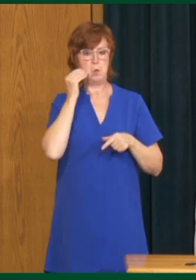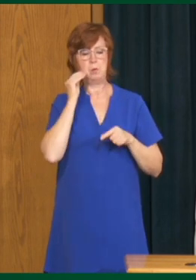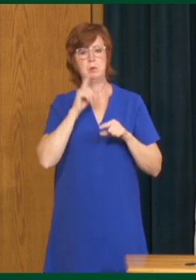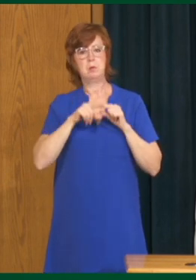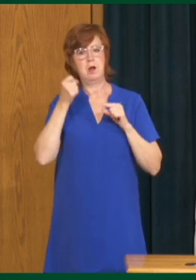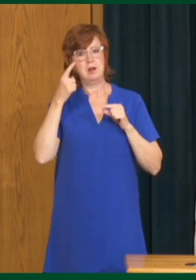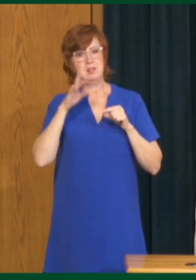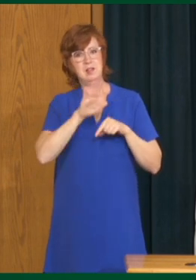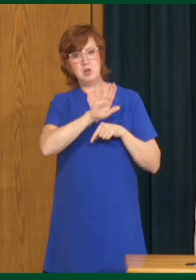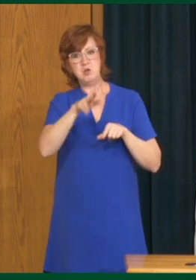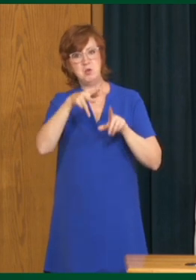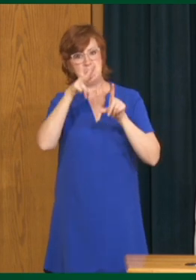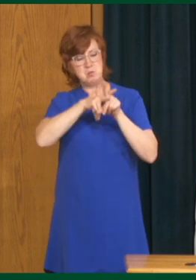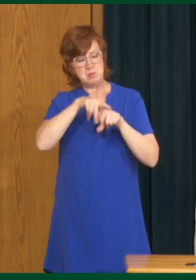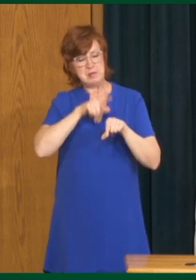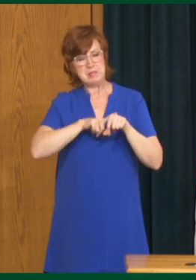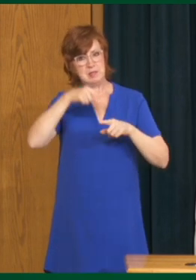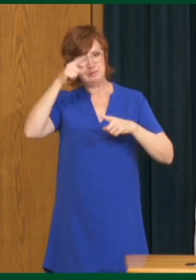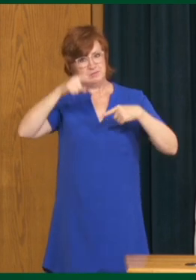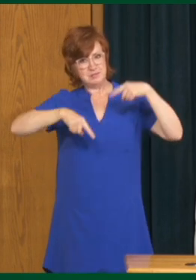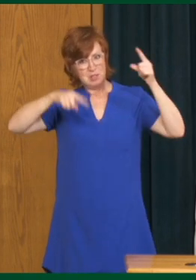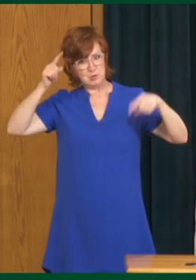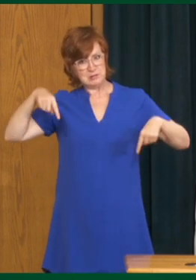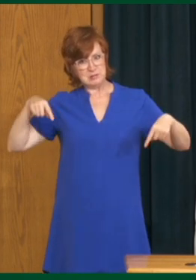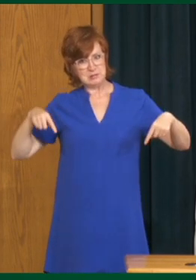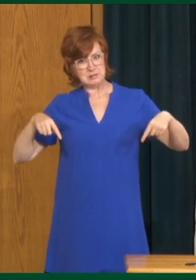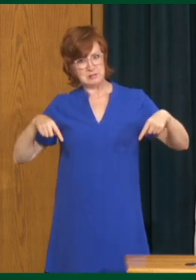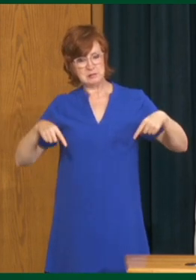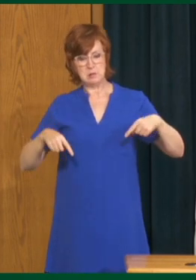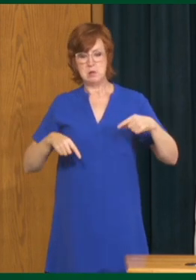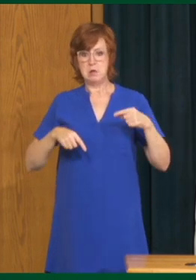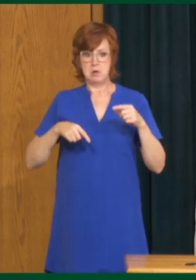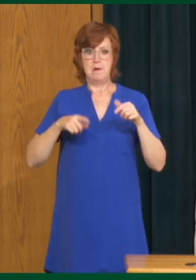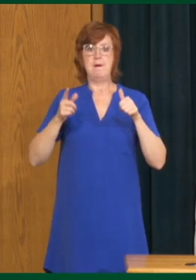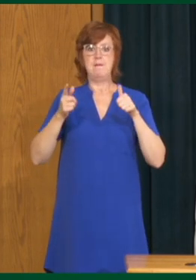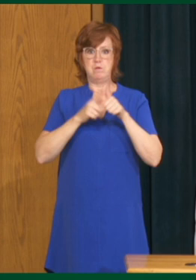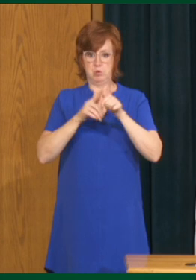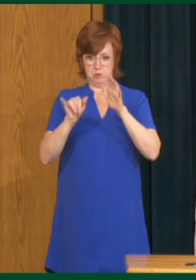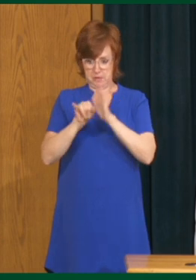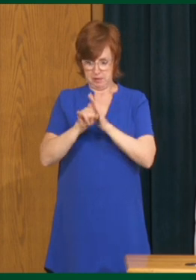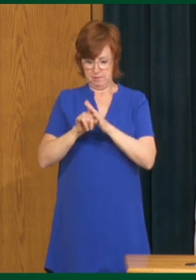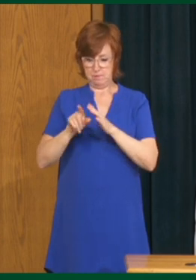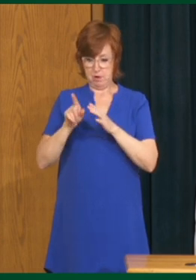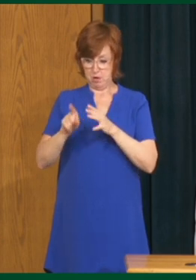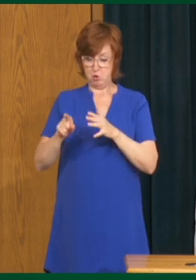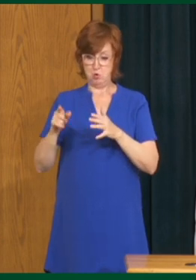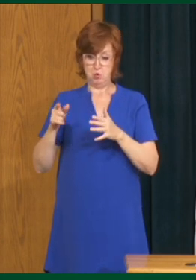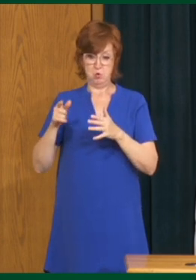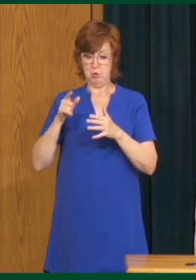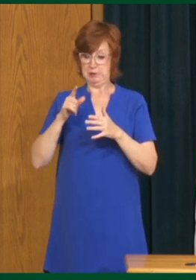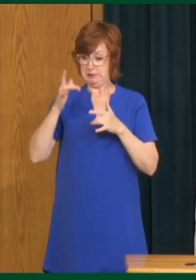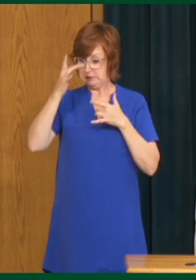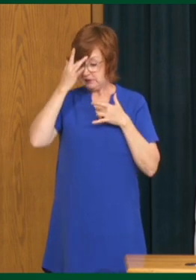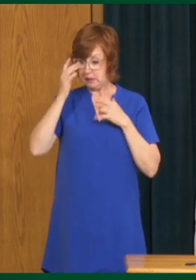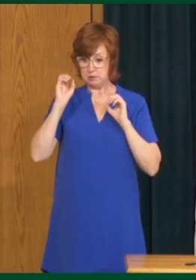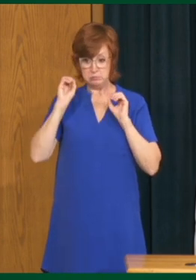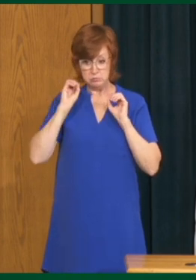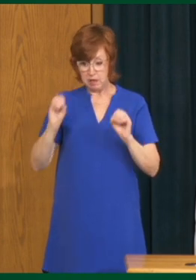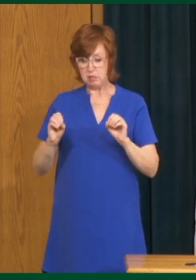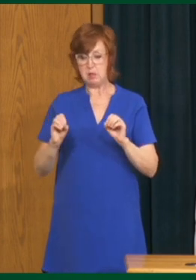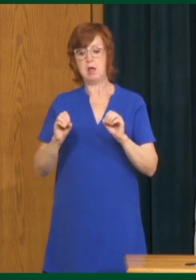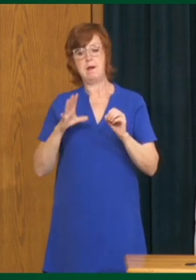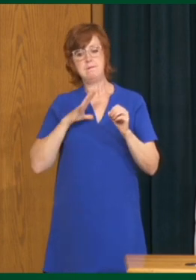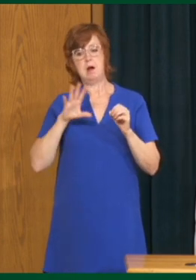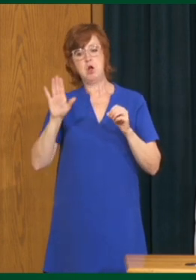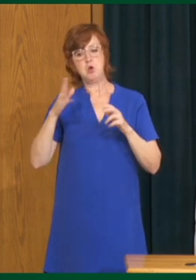test may vary per individuals, as we are still placing a priority on those that are symptomatic or those individuals that have other risk factors, such as